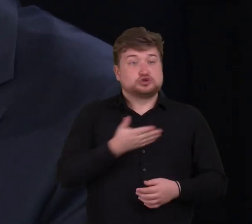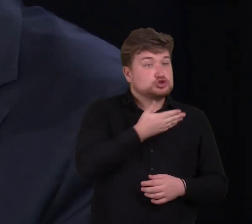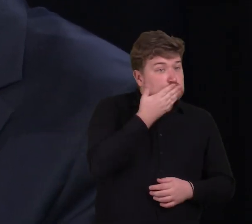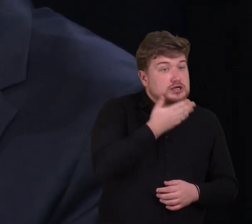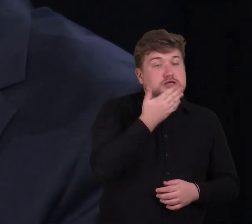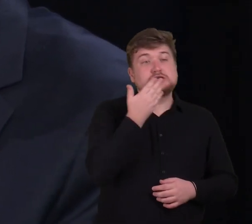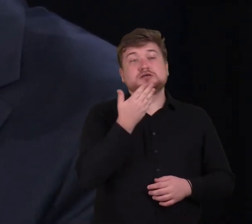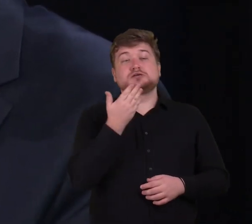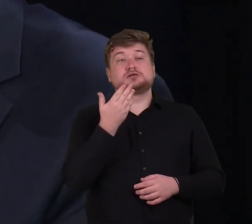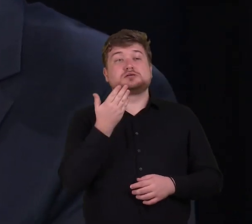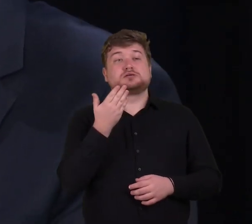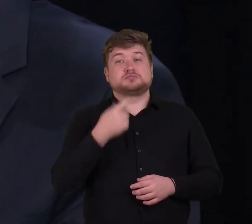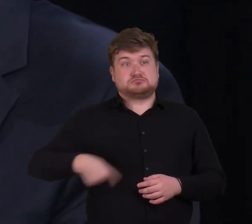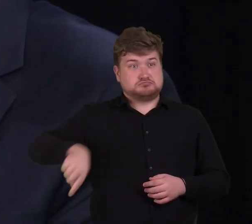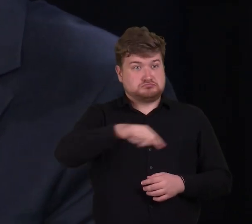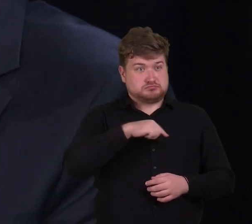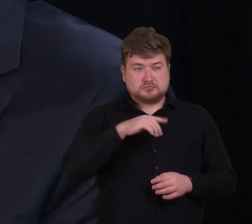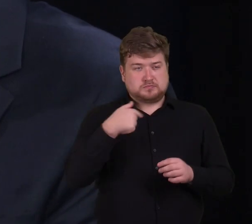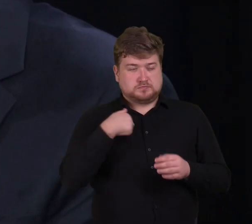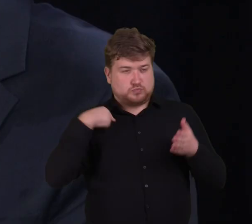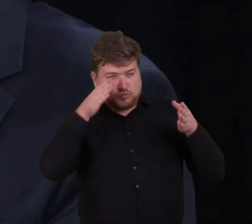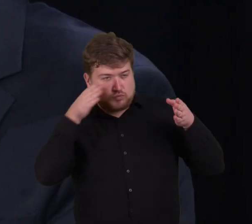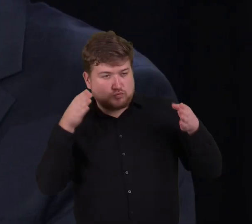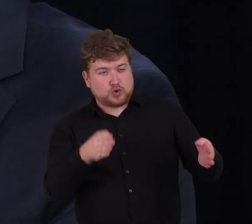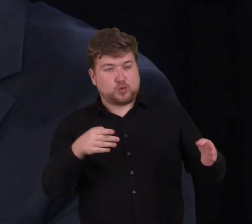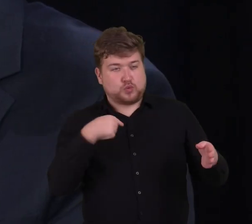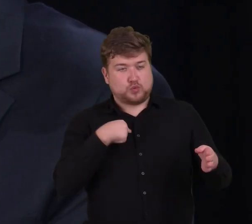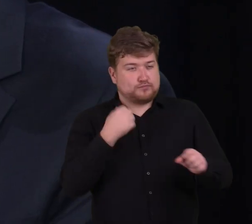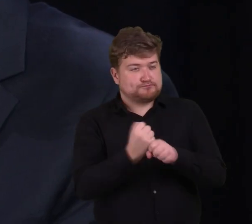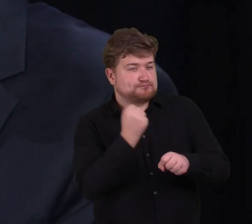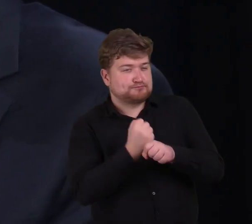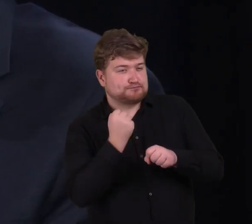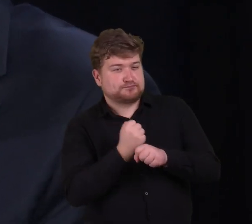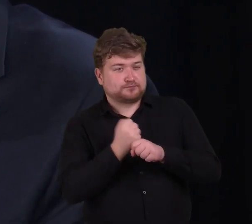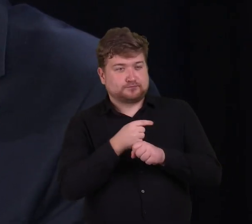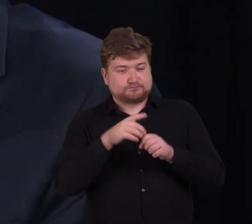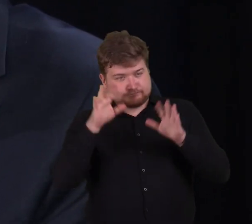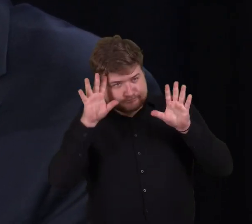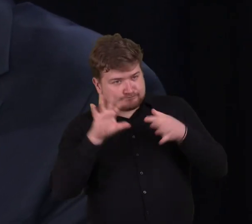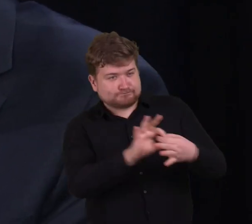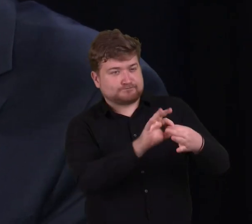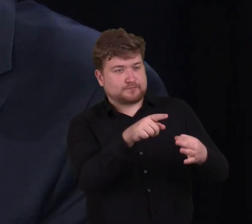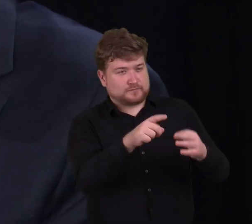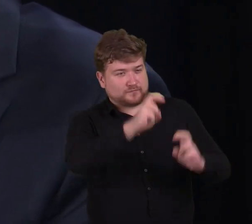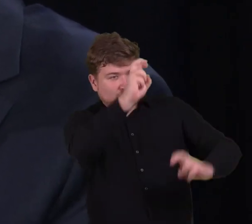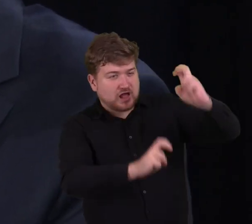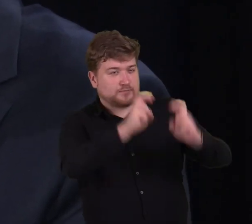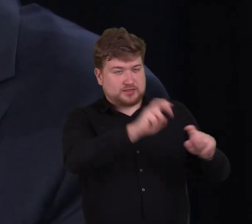structural change, and we not know where we land. And when we are losing that significant key industry,